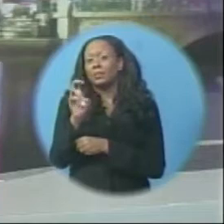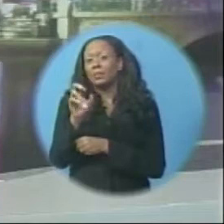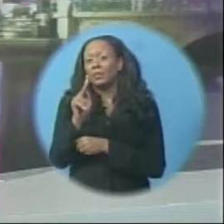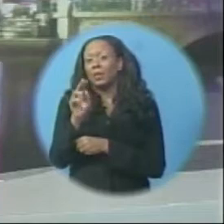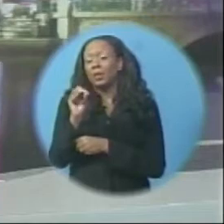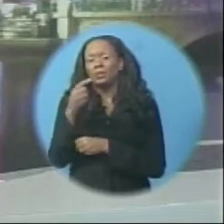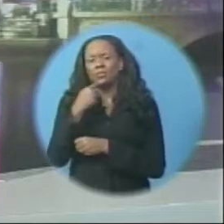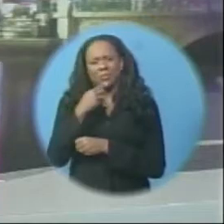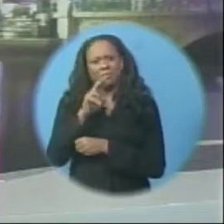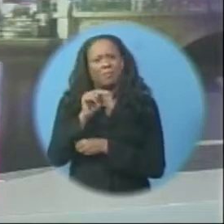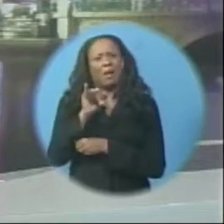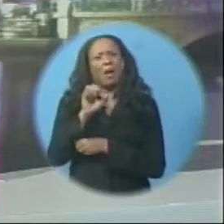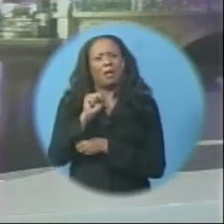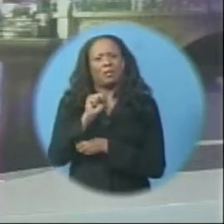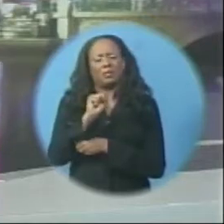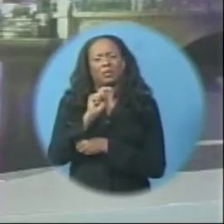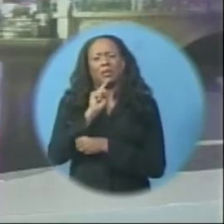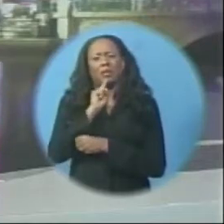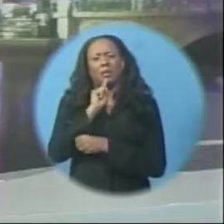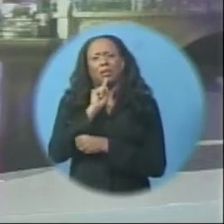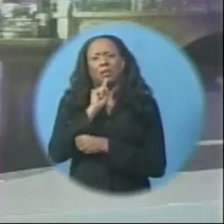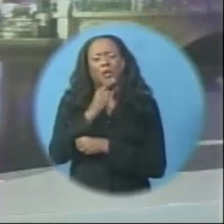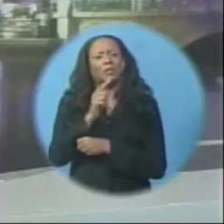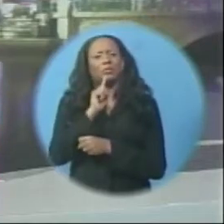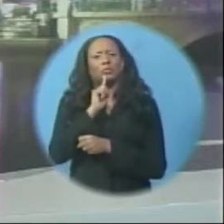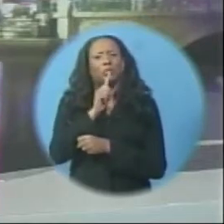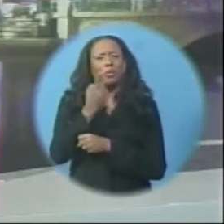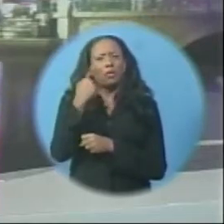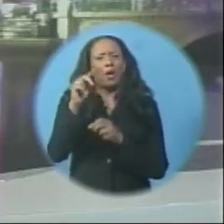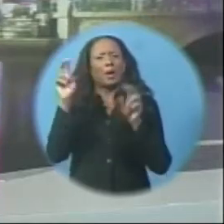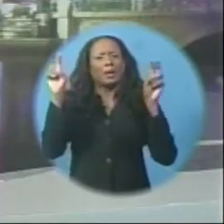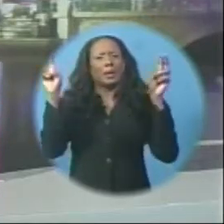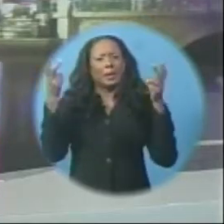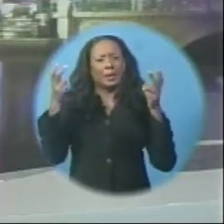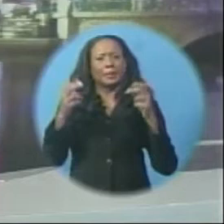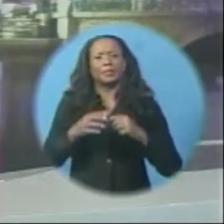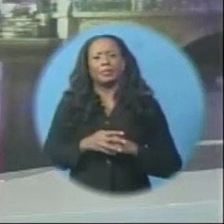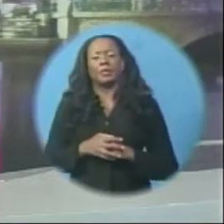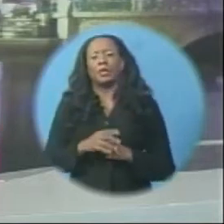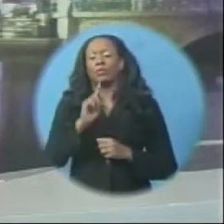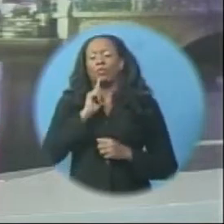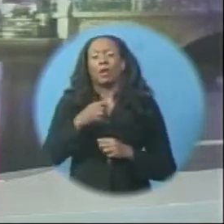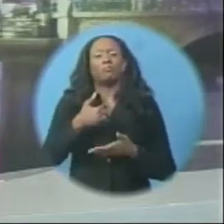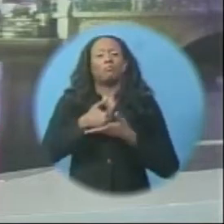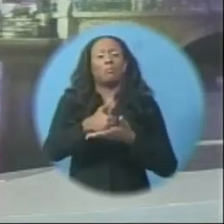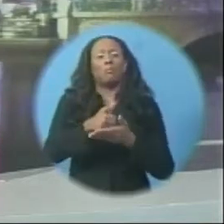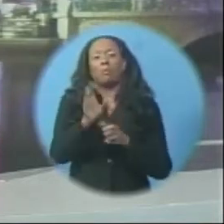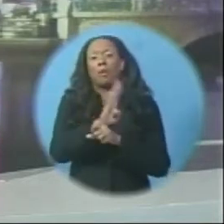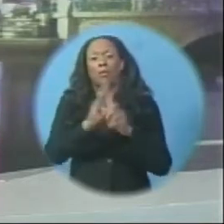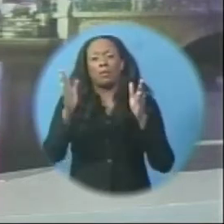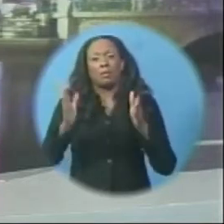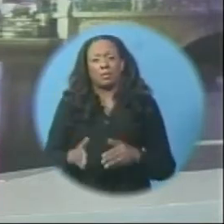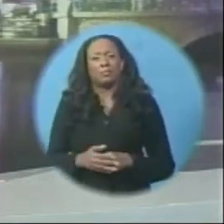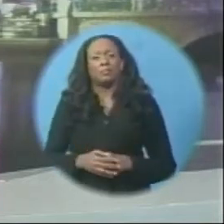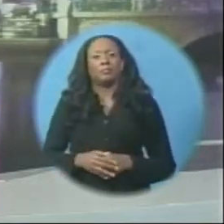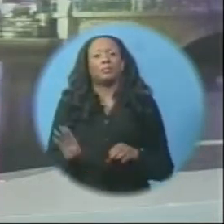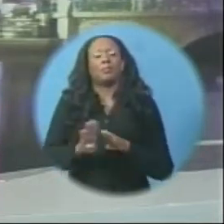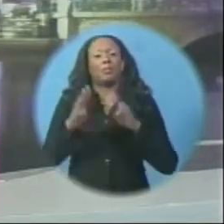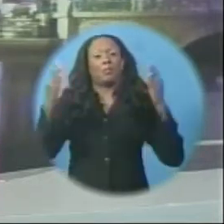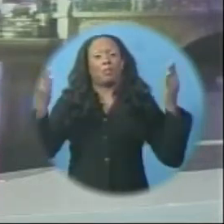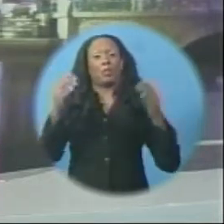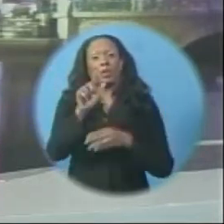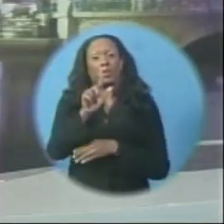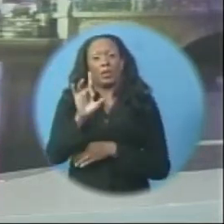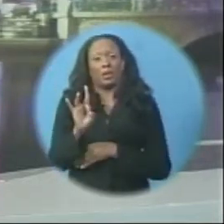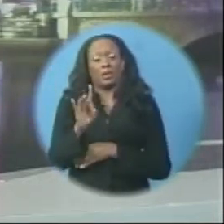NIS remains true to its slogan and is a lifeline for thousands of Barbadians. She told the opening of the 28th CARICOM